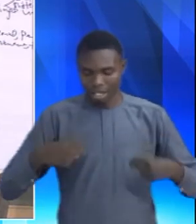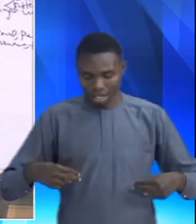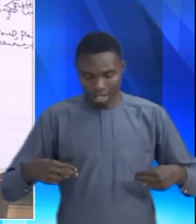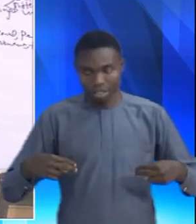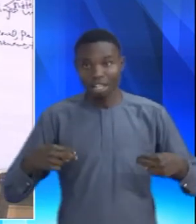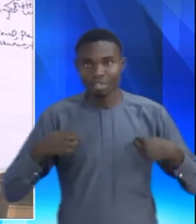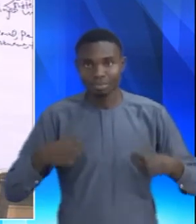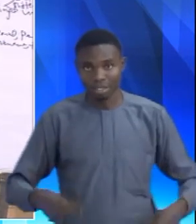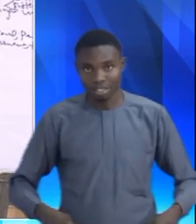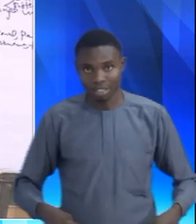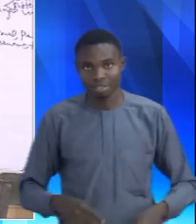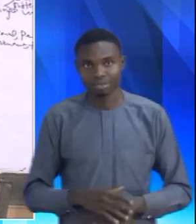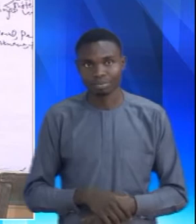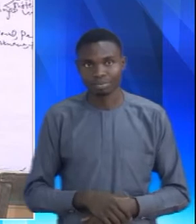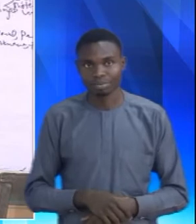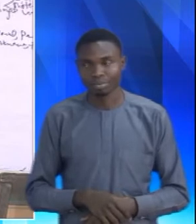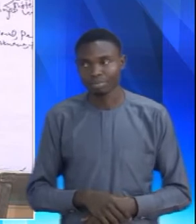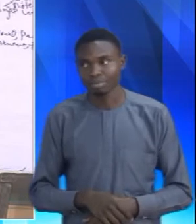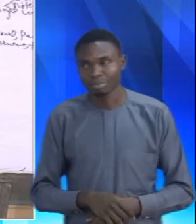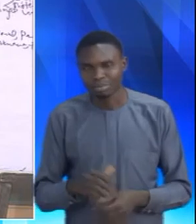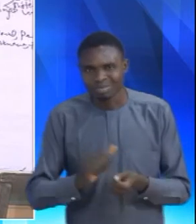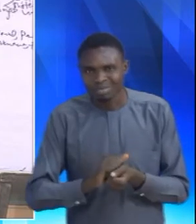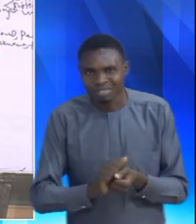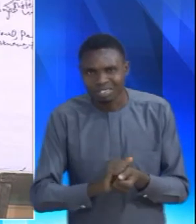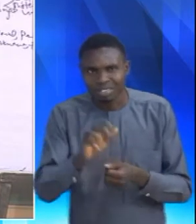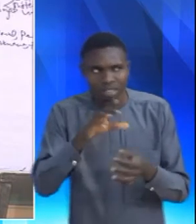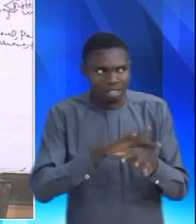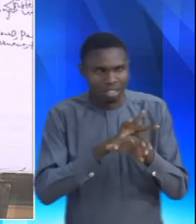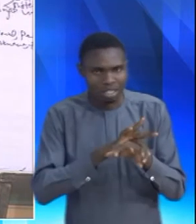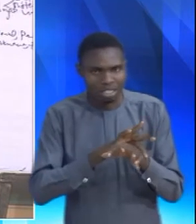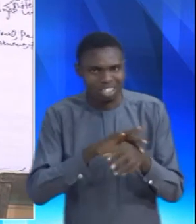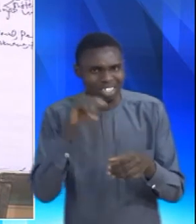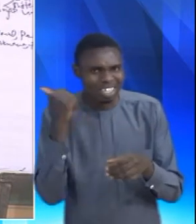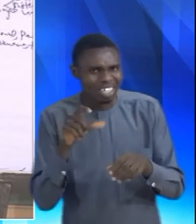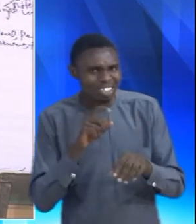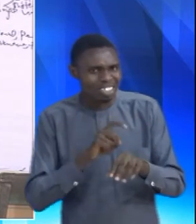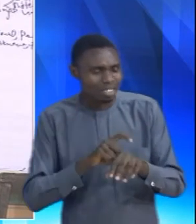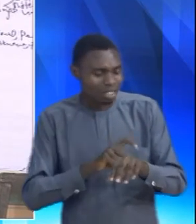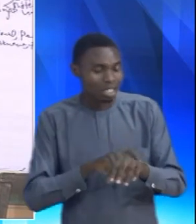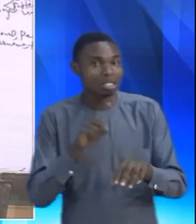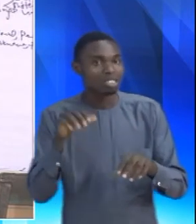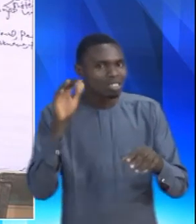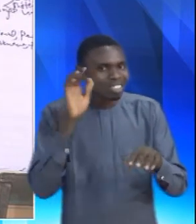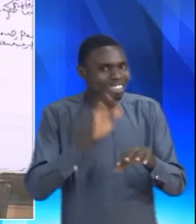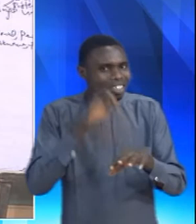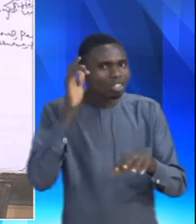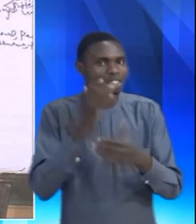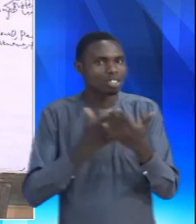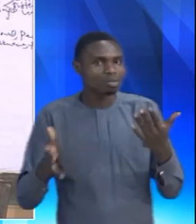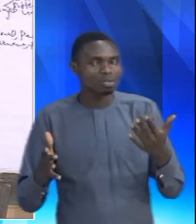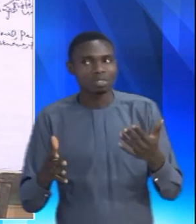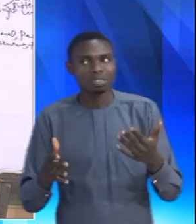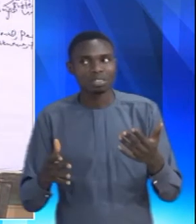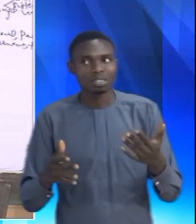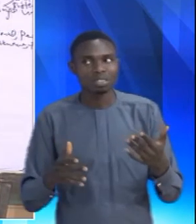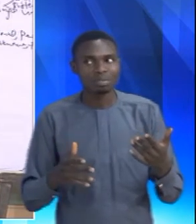go out. You wash your hand anytime you touch any rough object or something